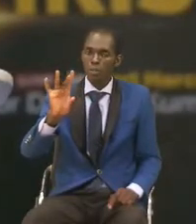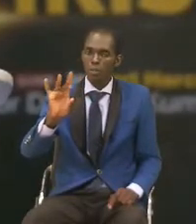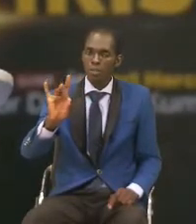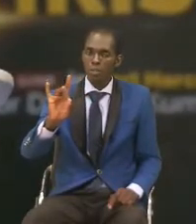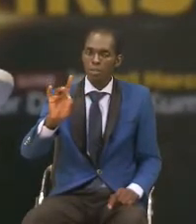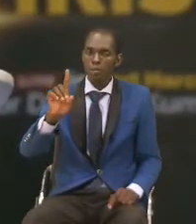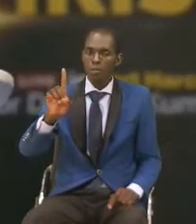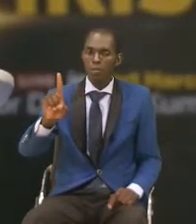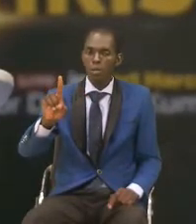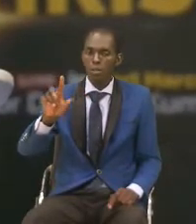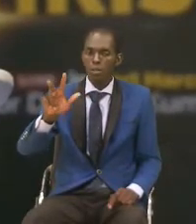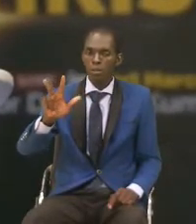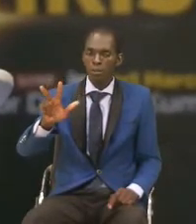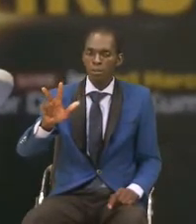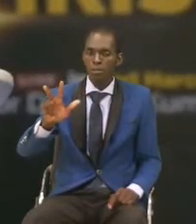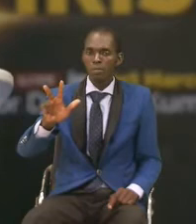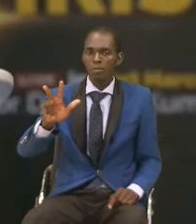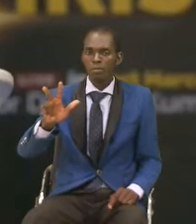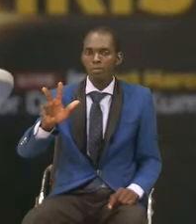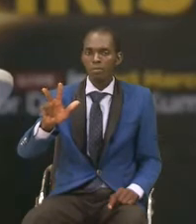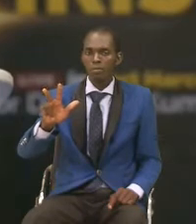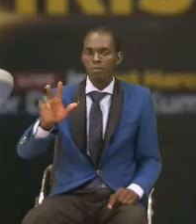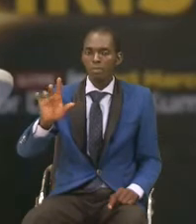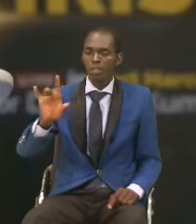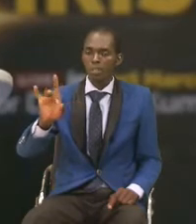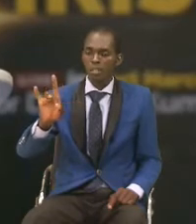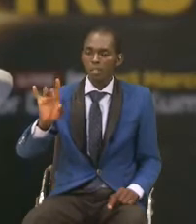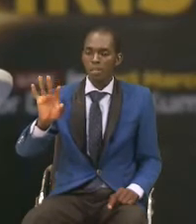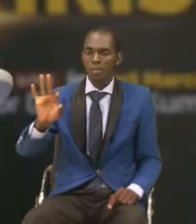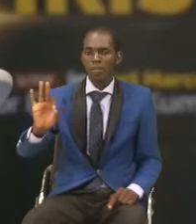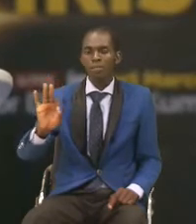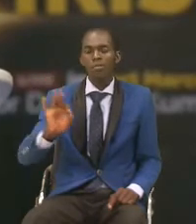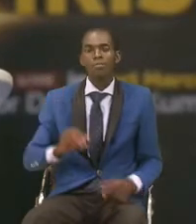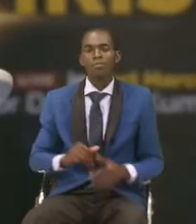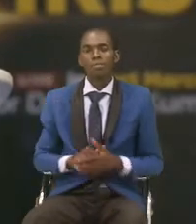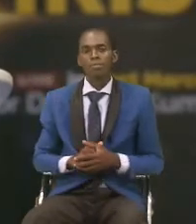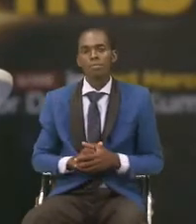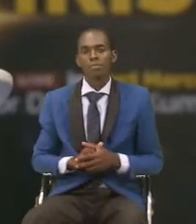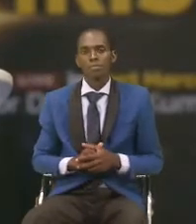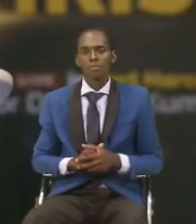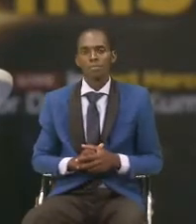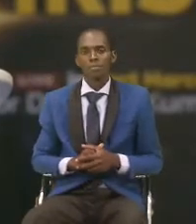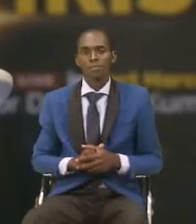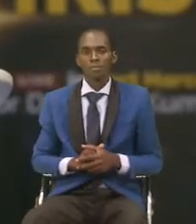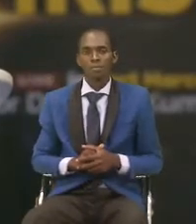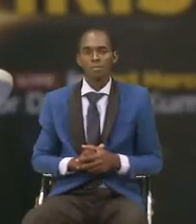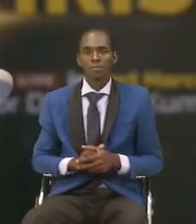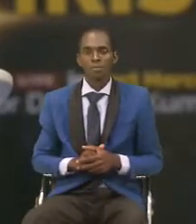+234 705 278 1389 +234 705 278 1389.